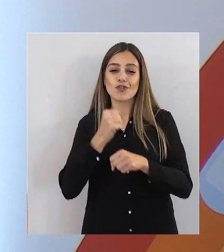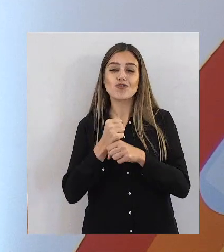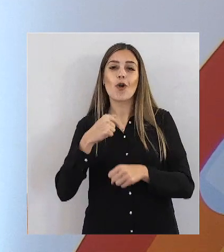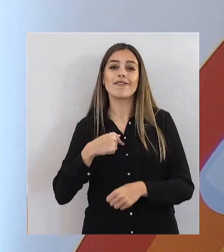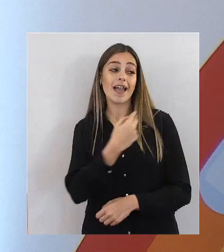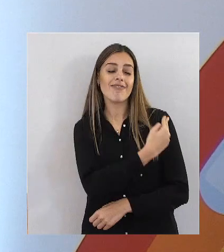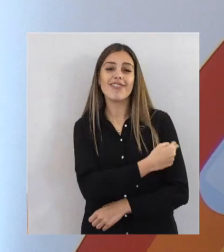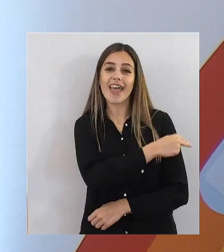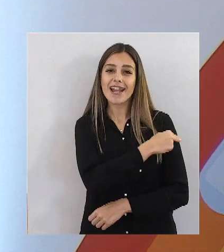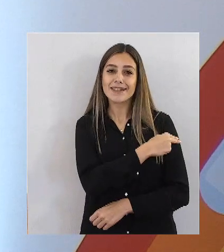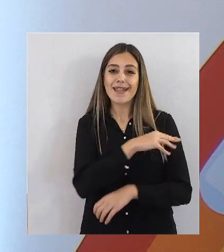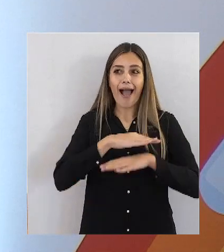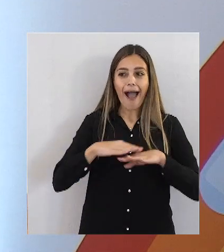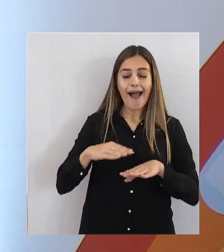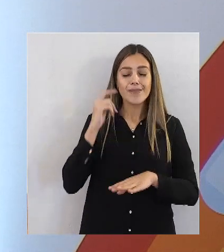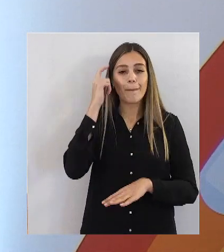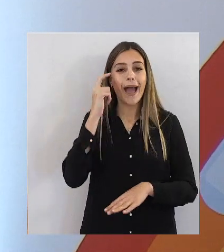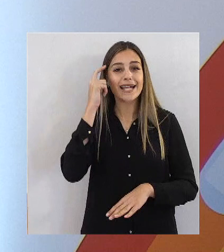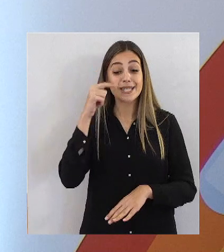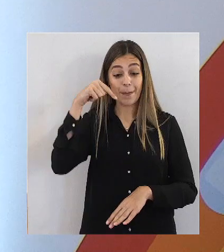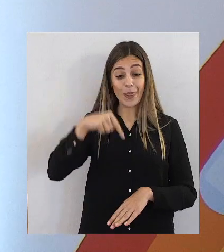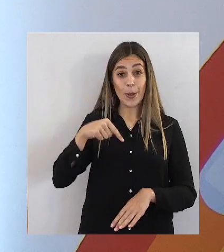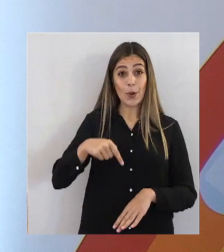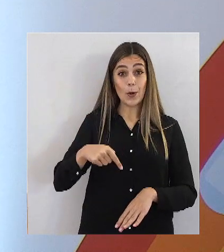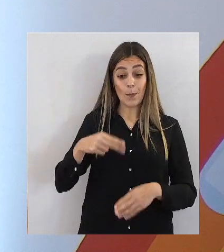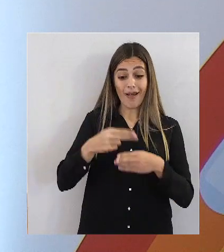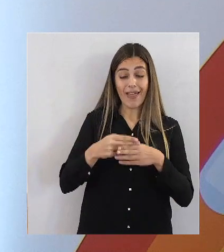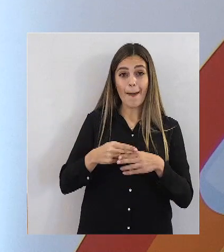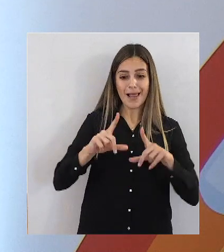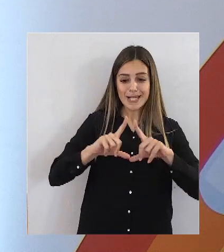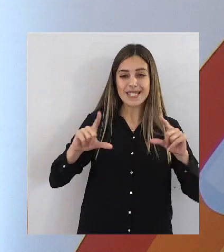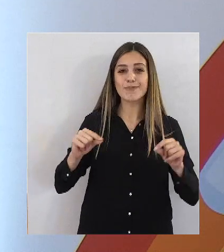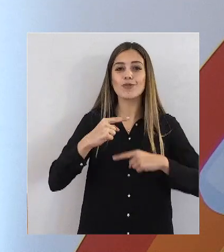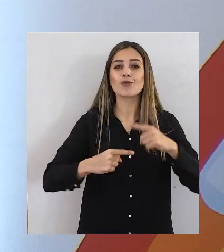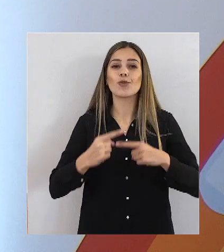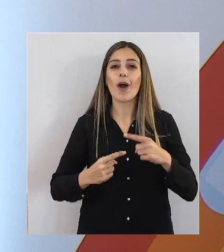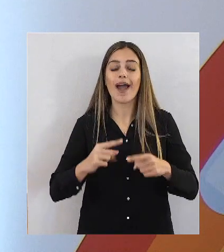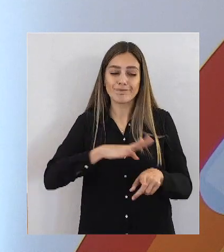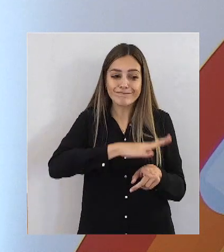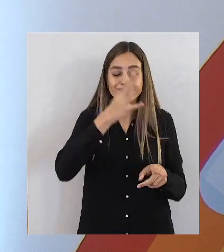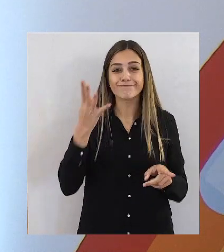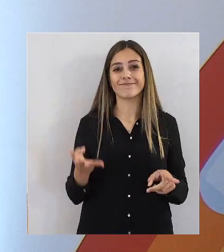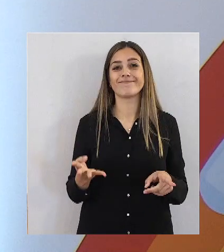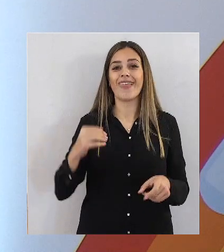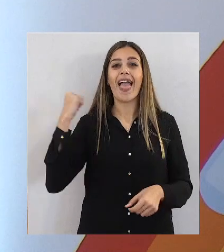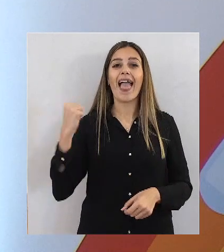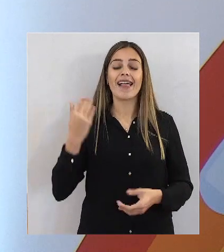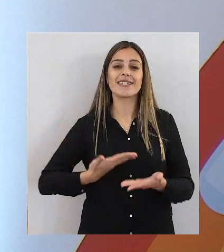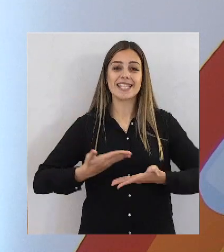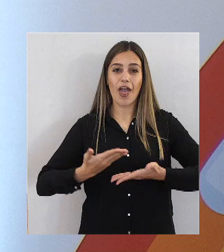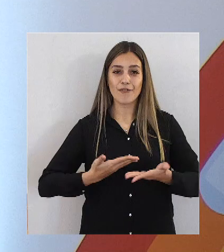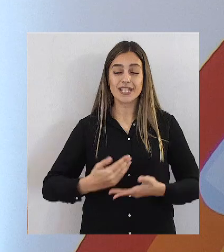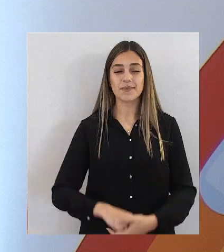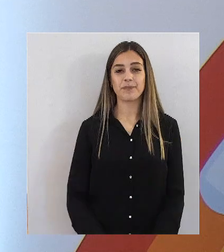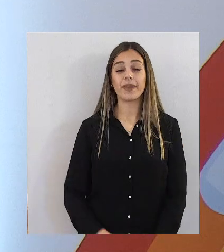ever have imagined that today I would be here doing a keynote speech on LGBTIQ healthcare provision. My